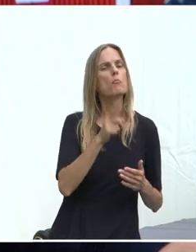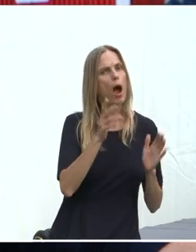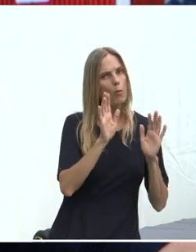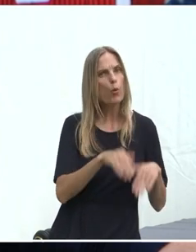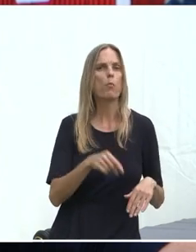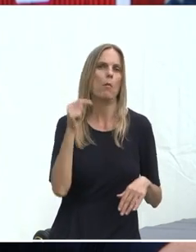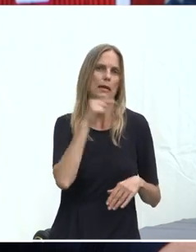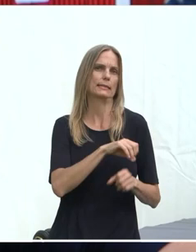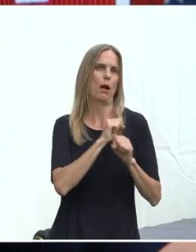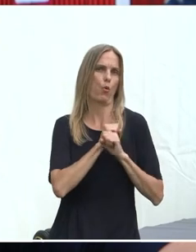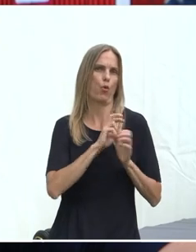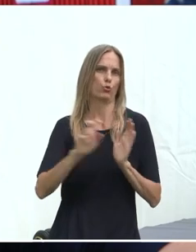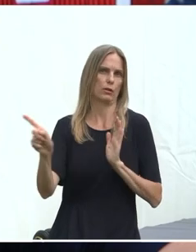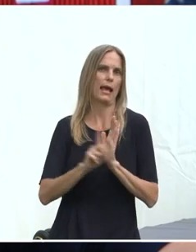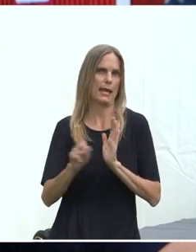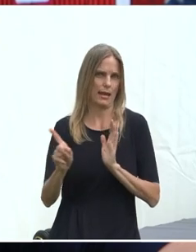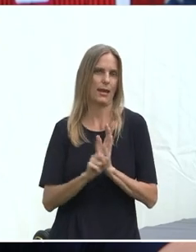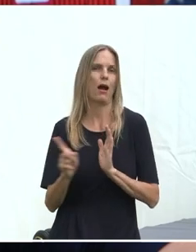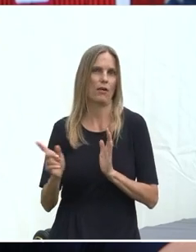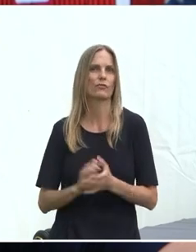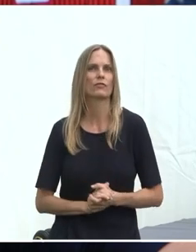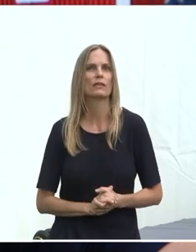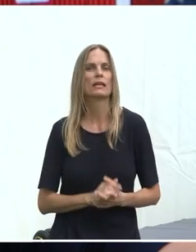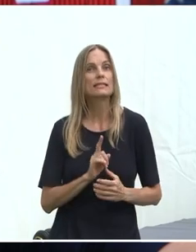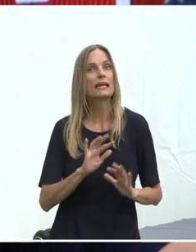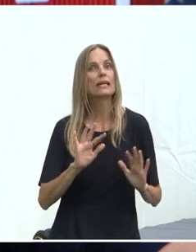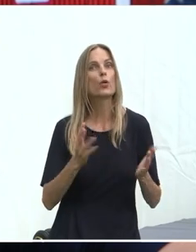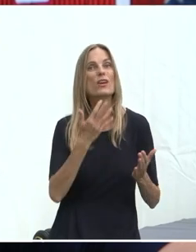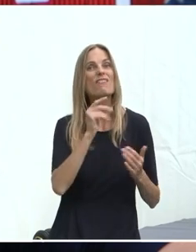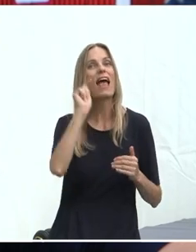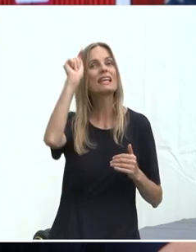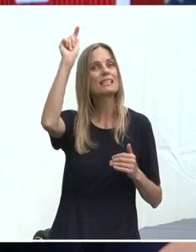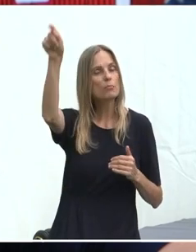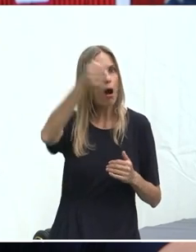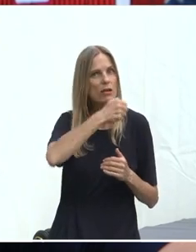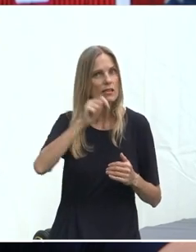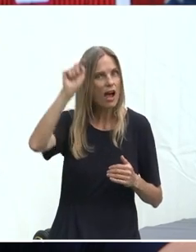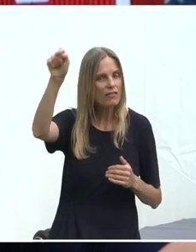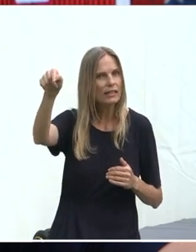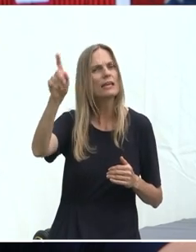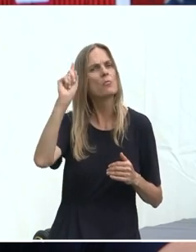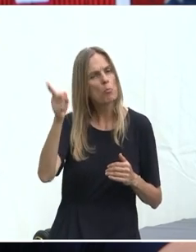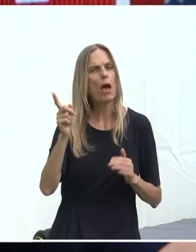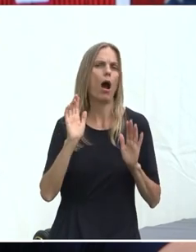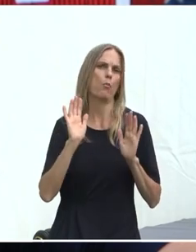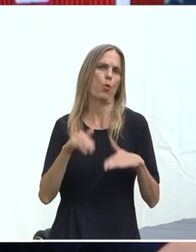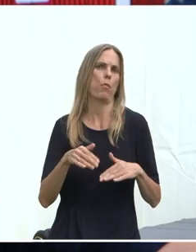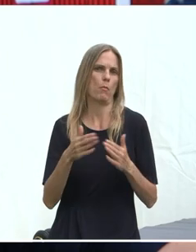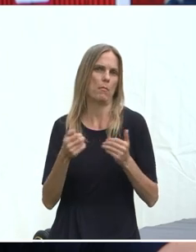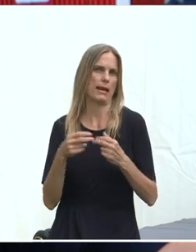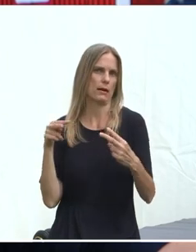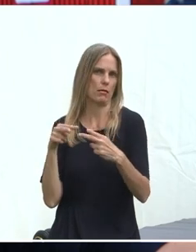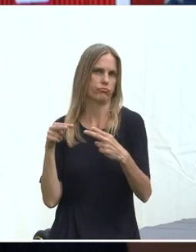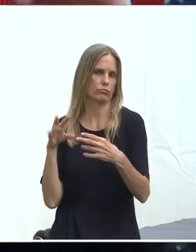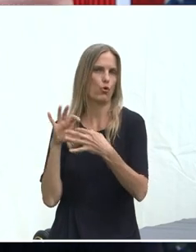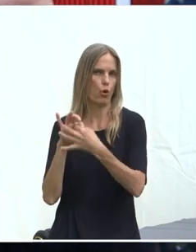men, even if they are overseas, so that they can keep up their contact with their families. I think that's